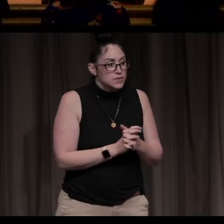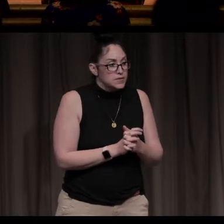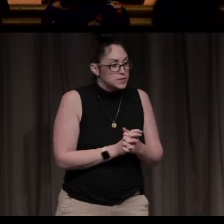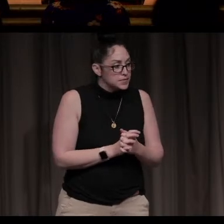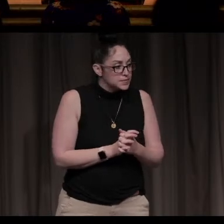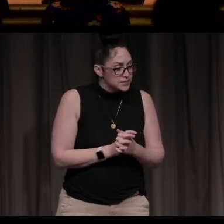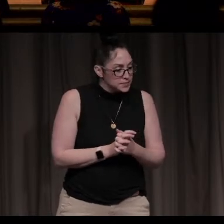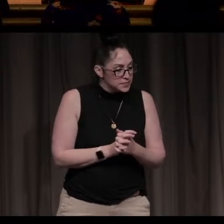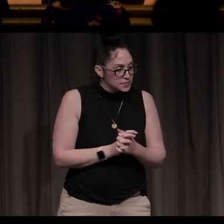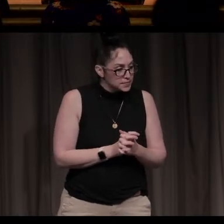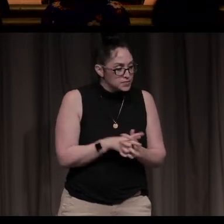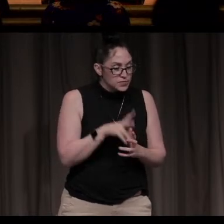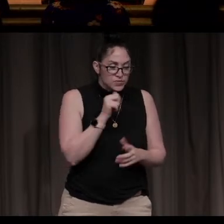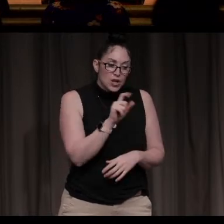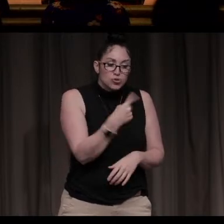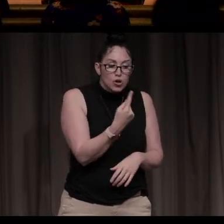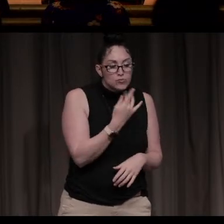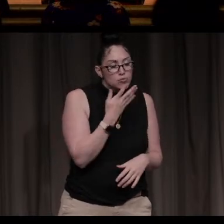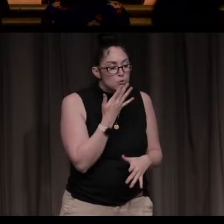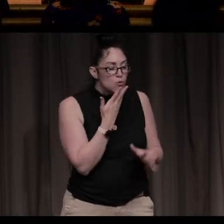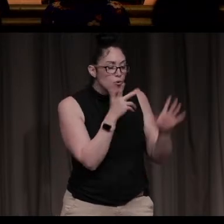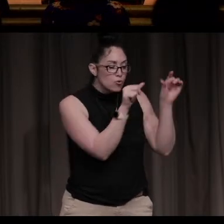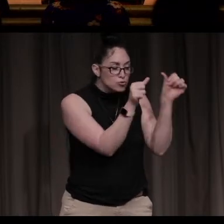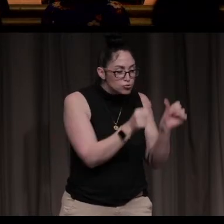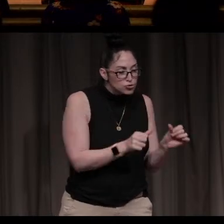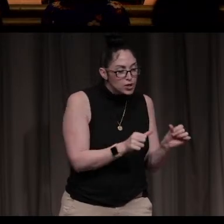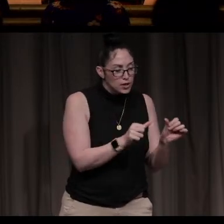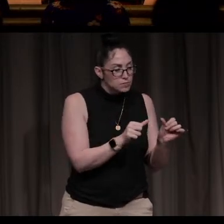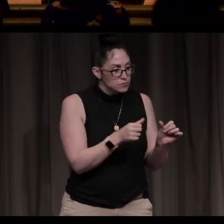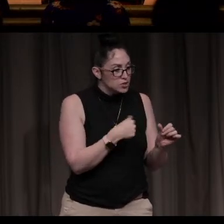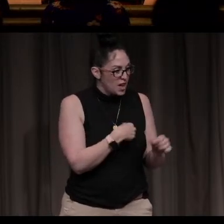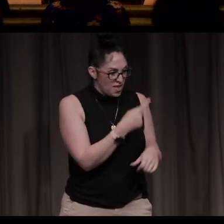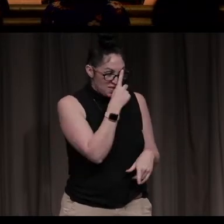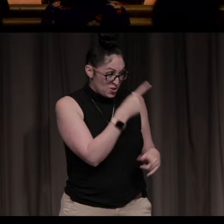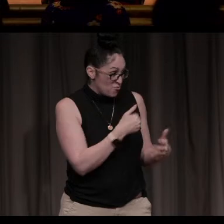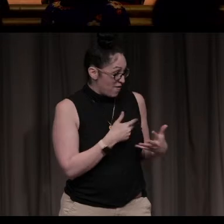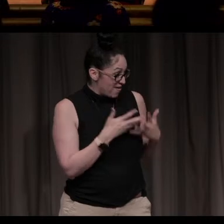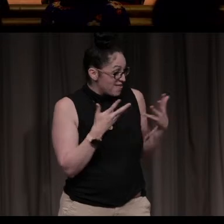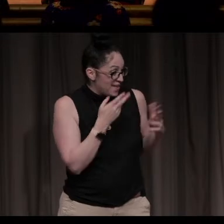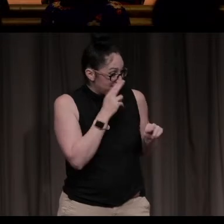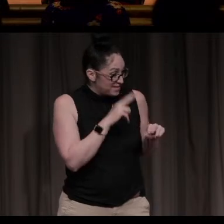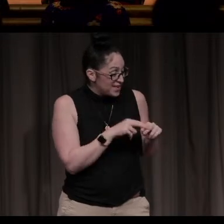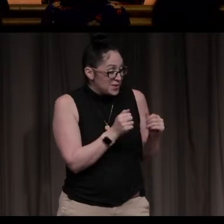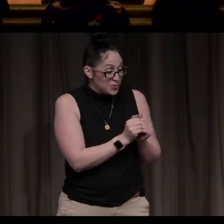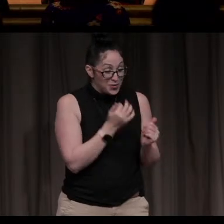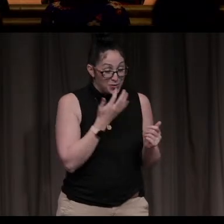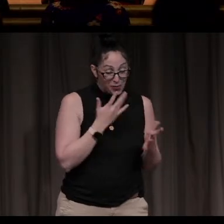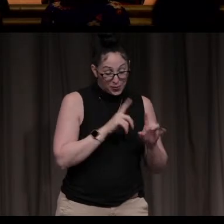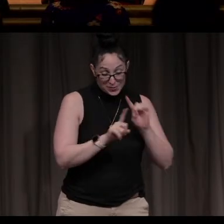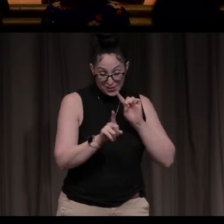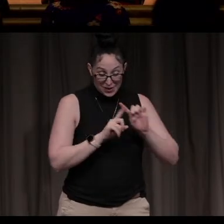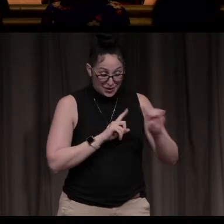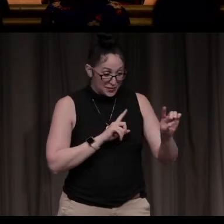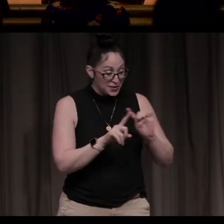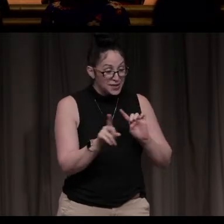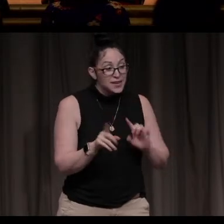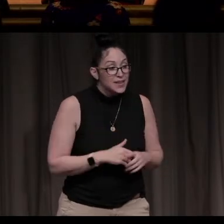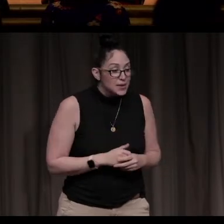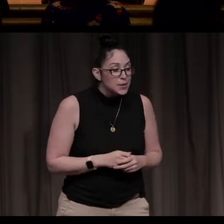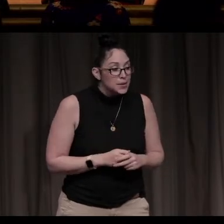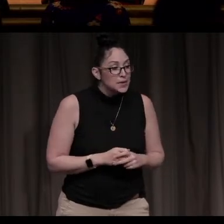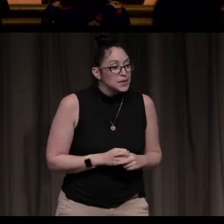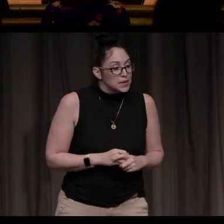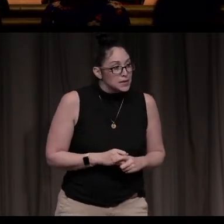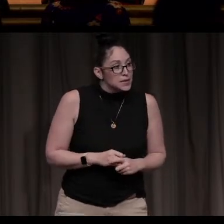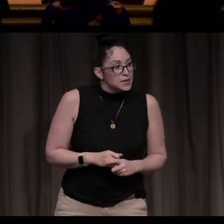it, the colors, the shapes, which I think you have a lot of fun with the colors and having bold colors, but